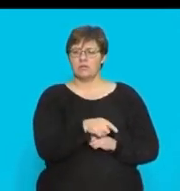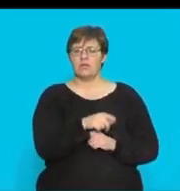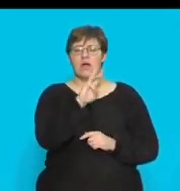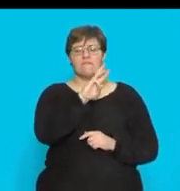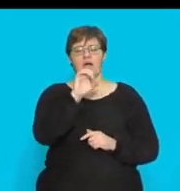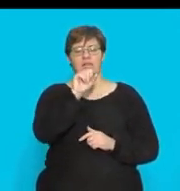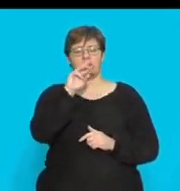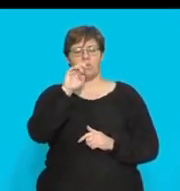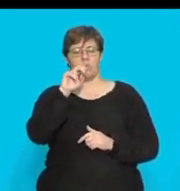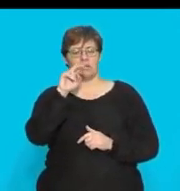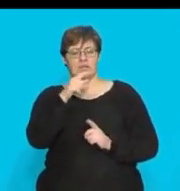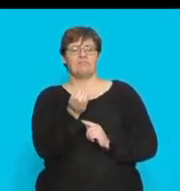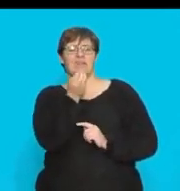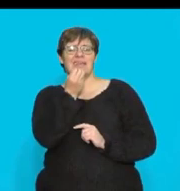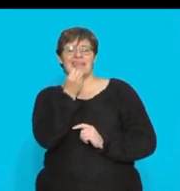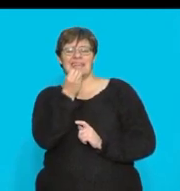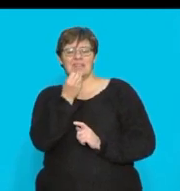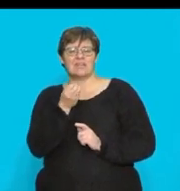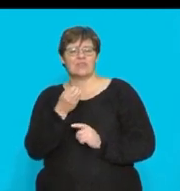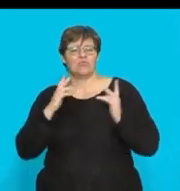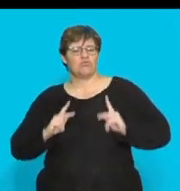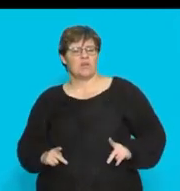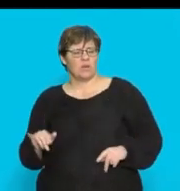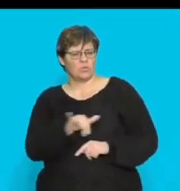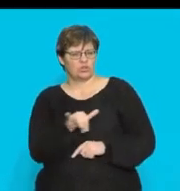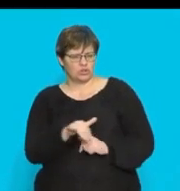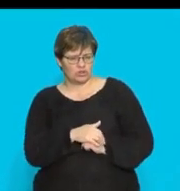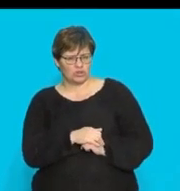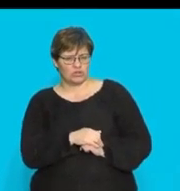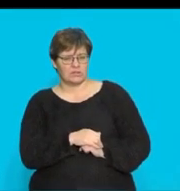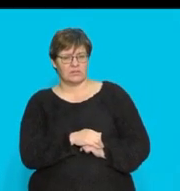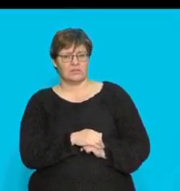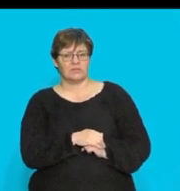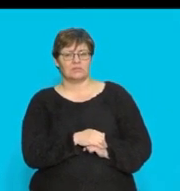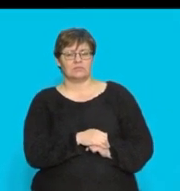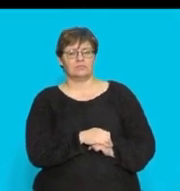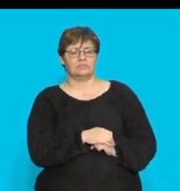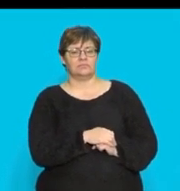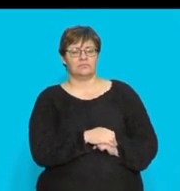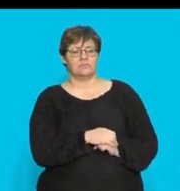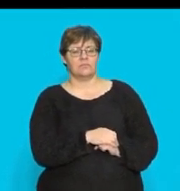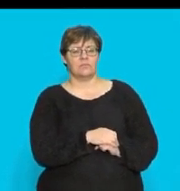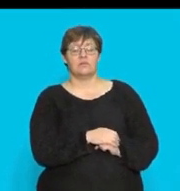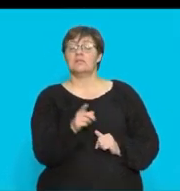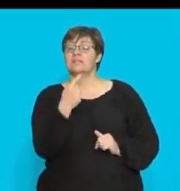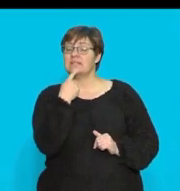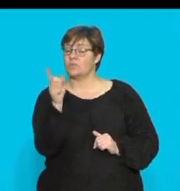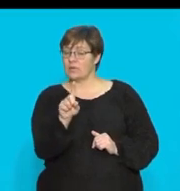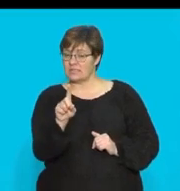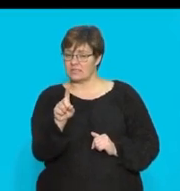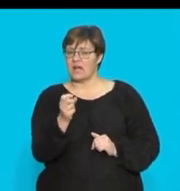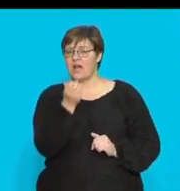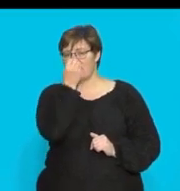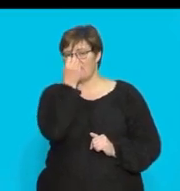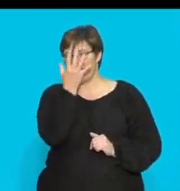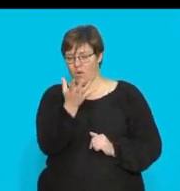the waterblommetjie is eaten by humans? Now, if we go back, right, if we have a look over here, it